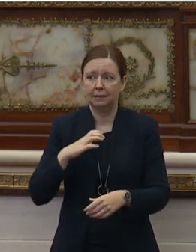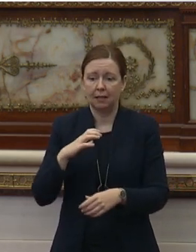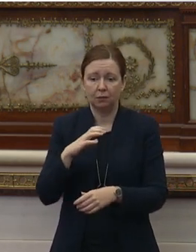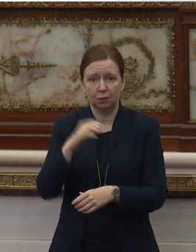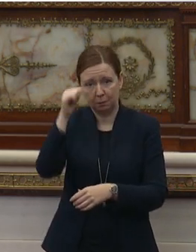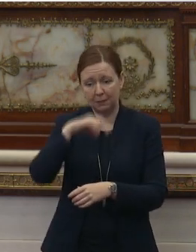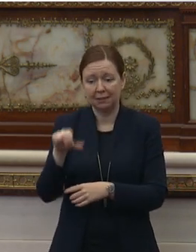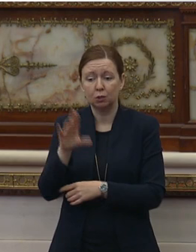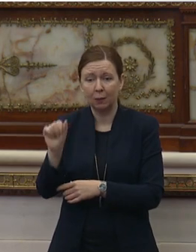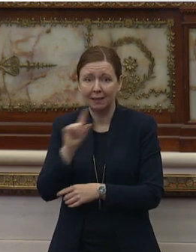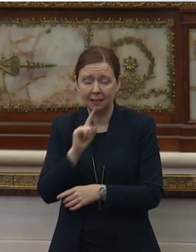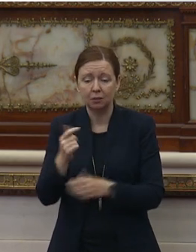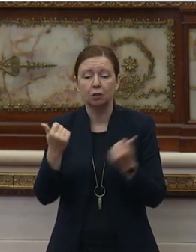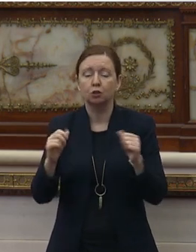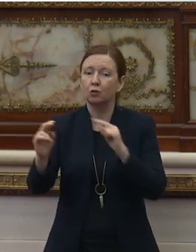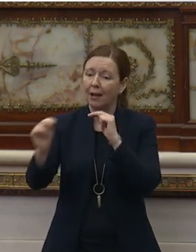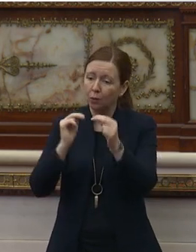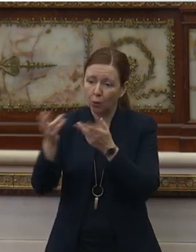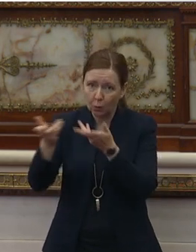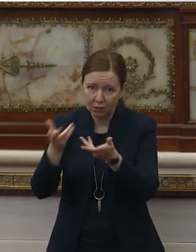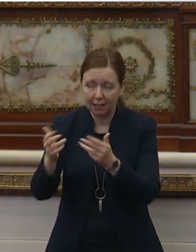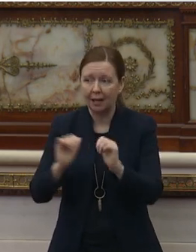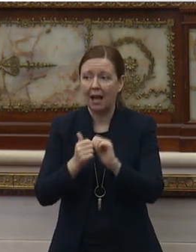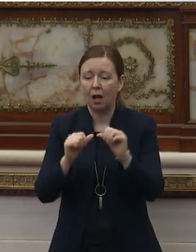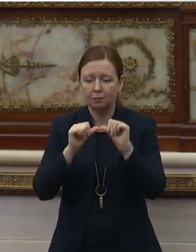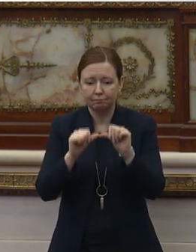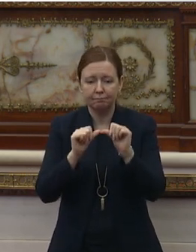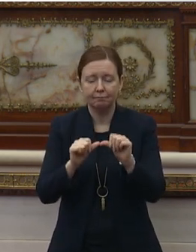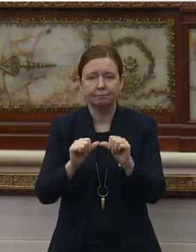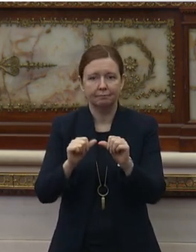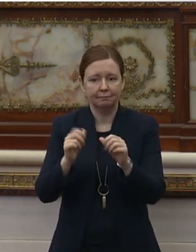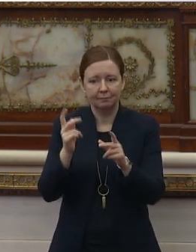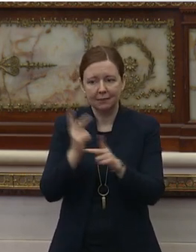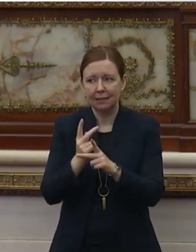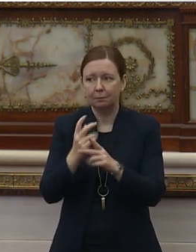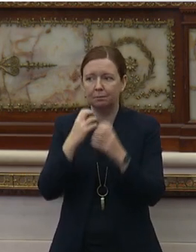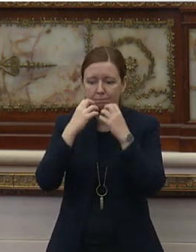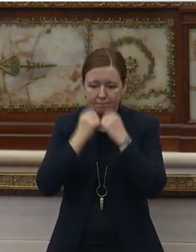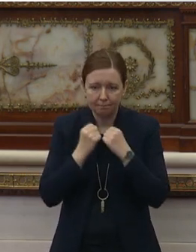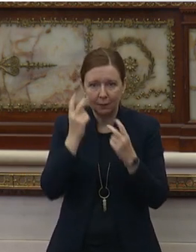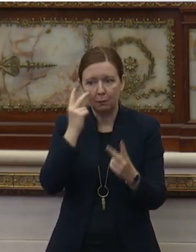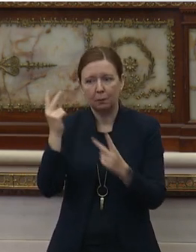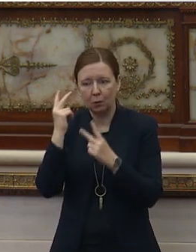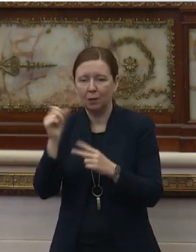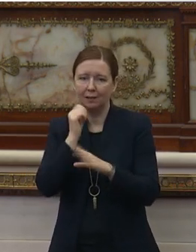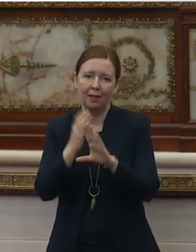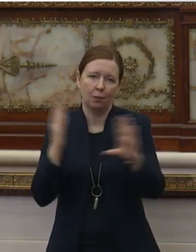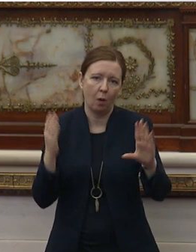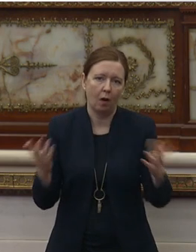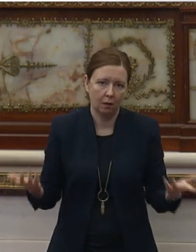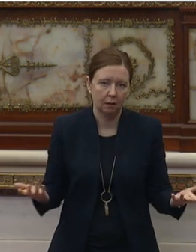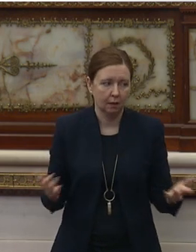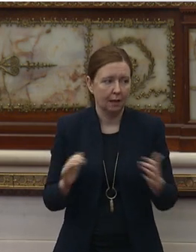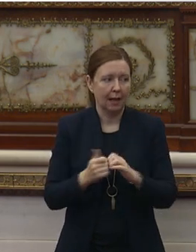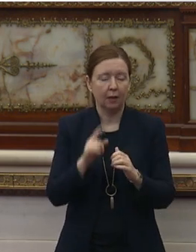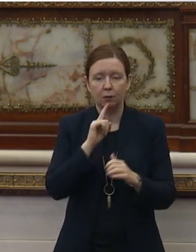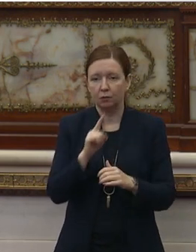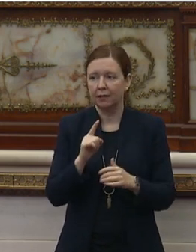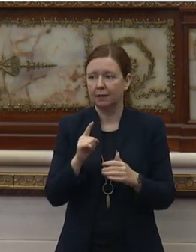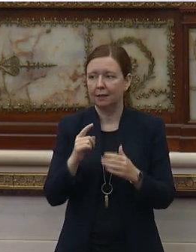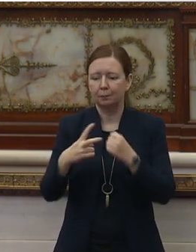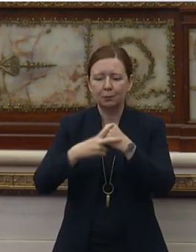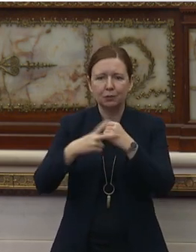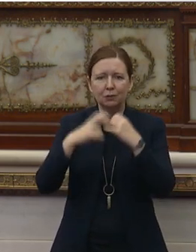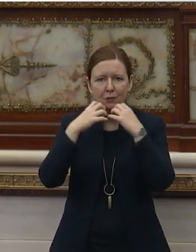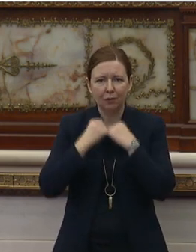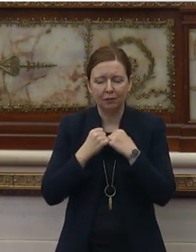is, trying to negotiate, how do you maintain the memorial, not the wall? You know, how do you really